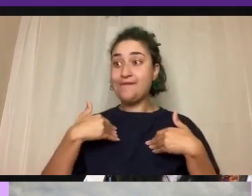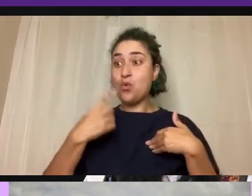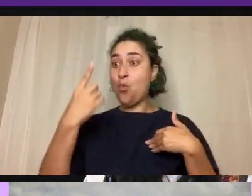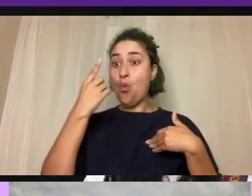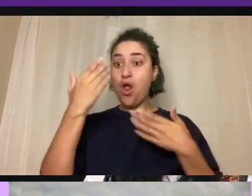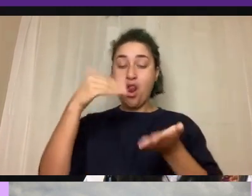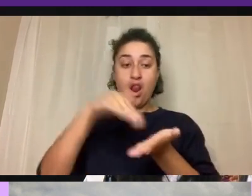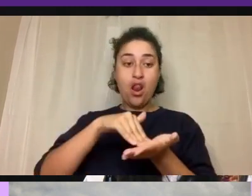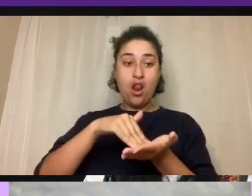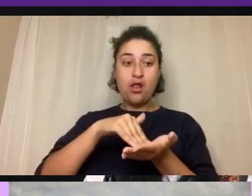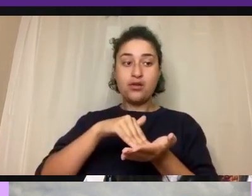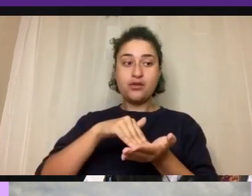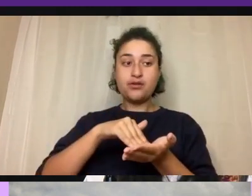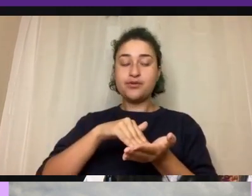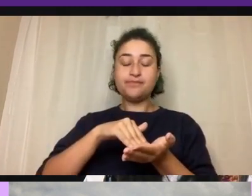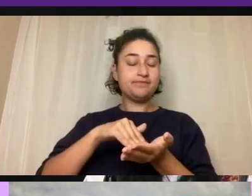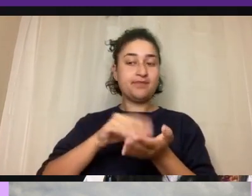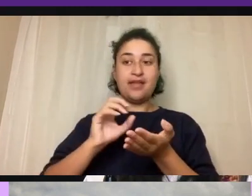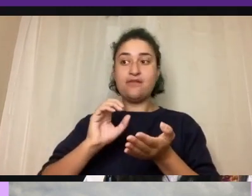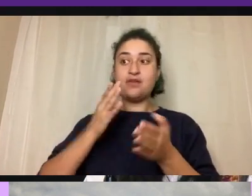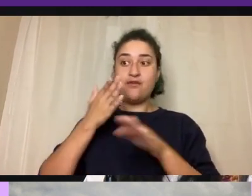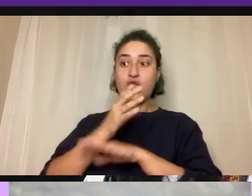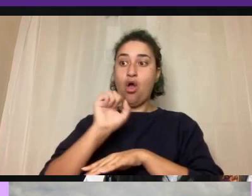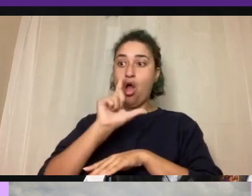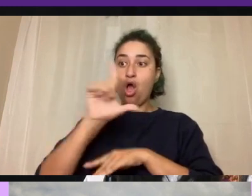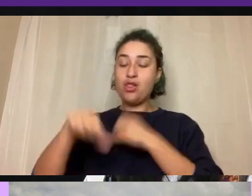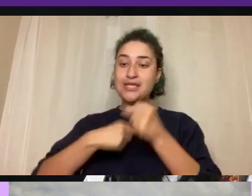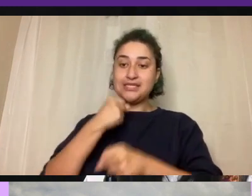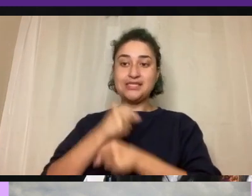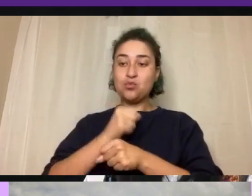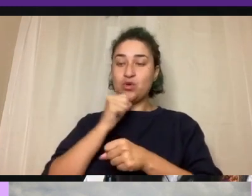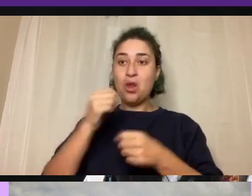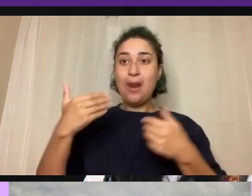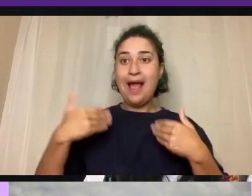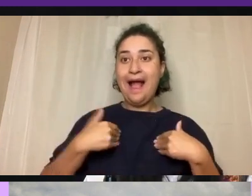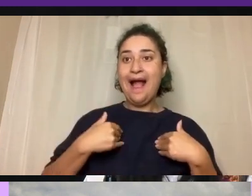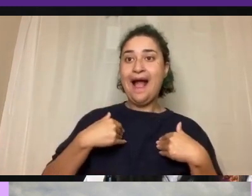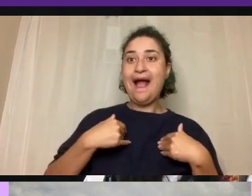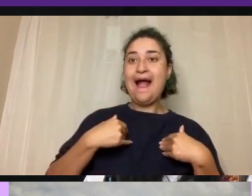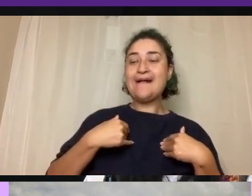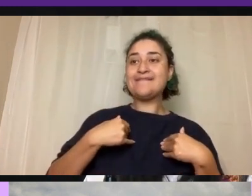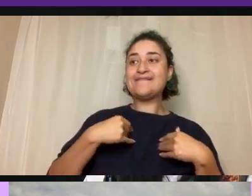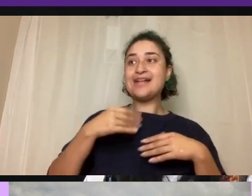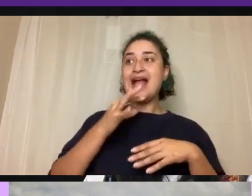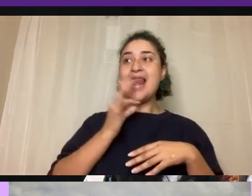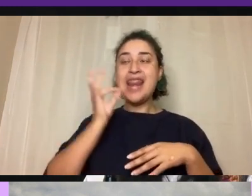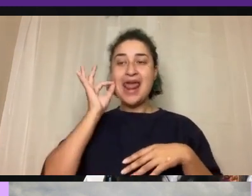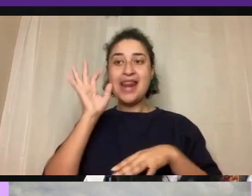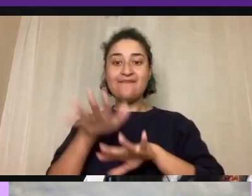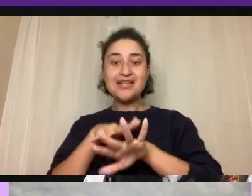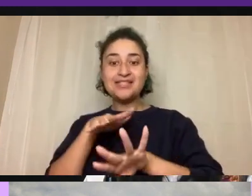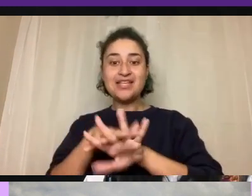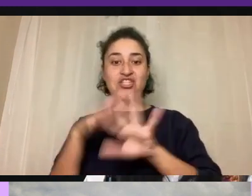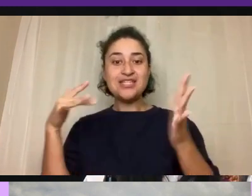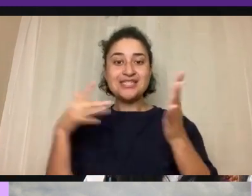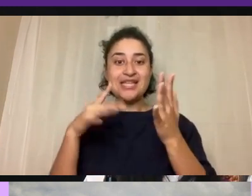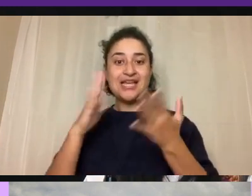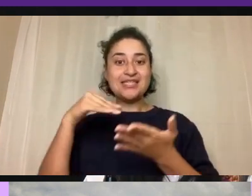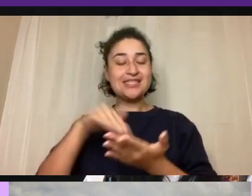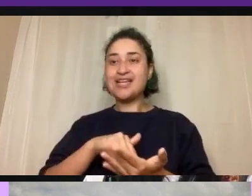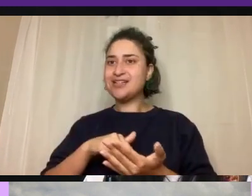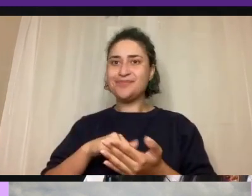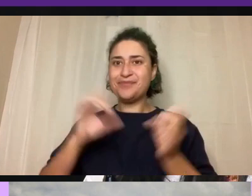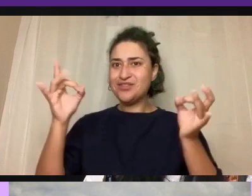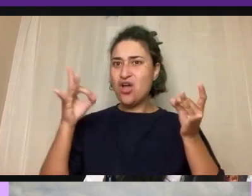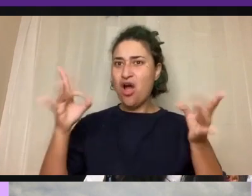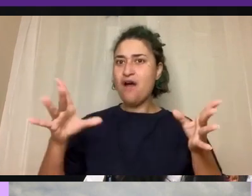If after all these years we don't have a Native and Indigenous Studies Center, which is horrific and terrible and needs to be